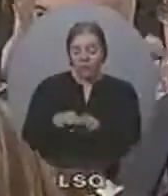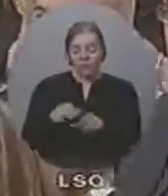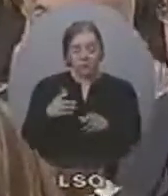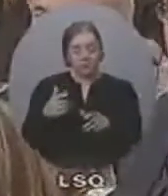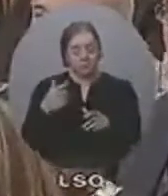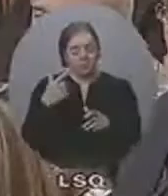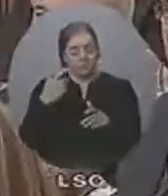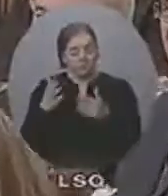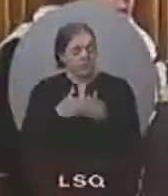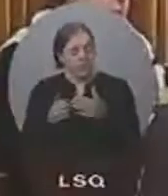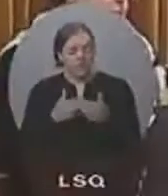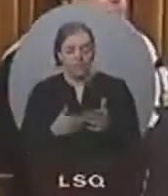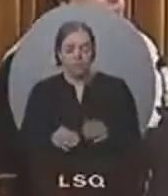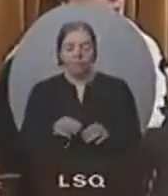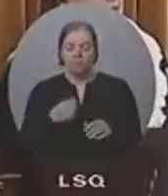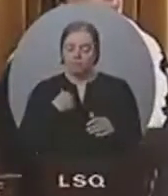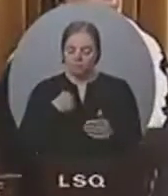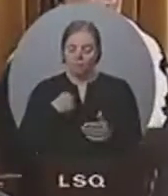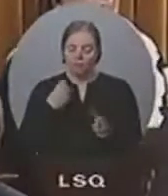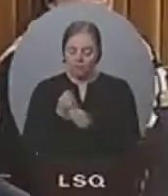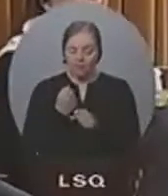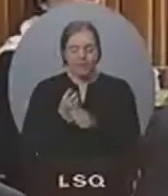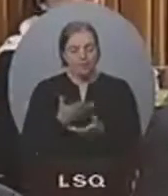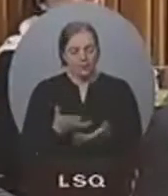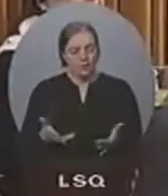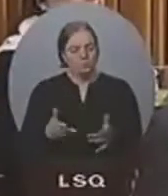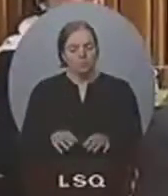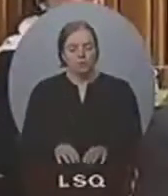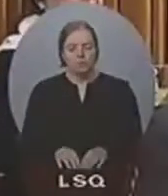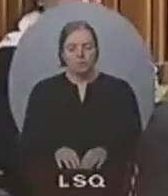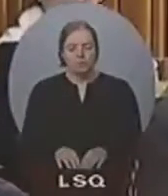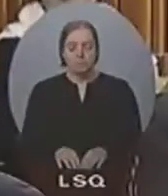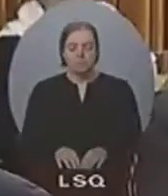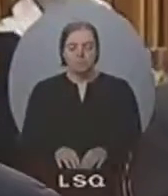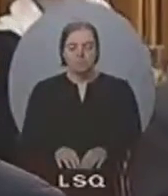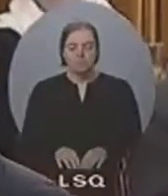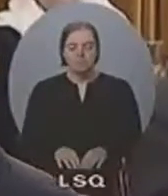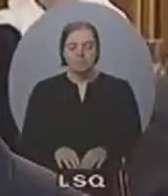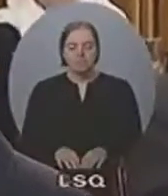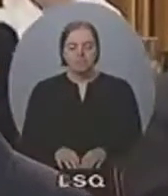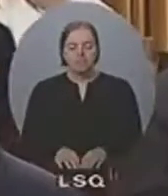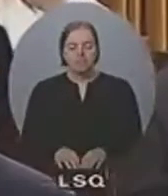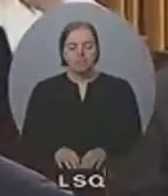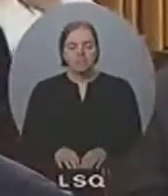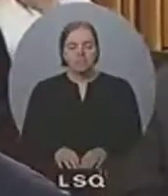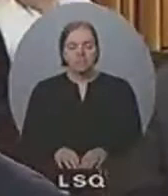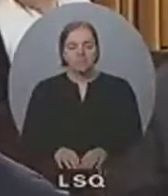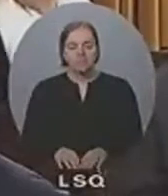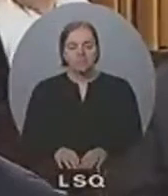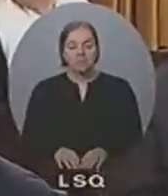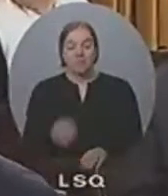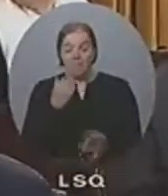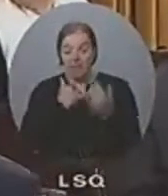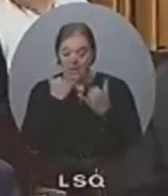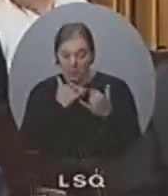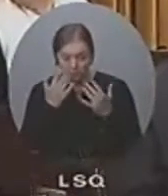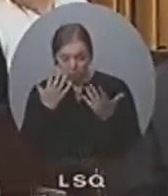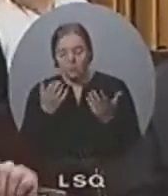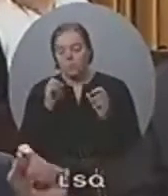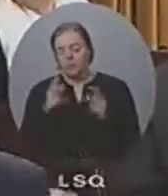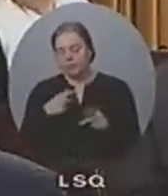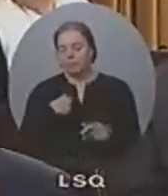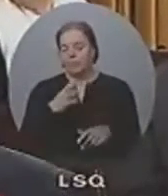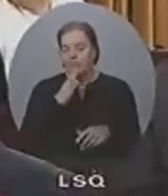New Westminster. Well, Mr. Speaker, let's talk about mistakes. From May 2008 to today, they've